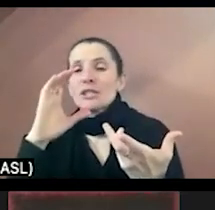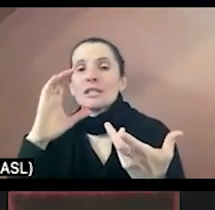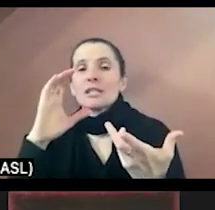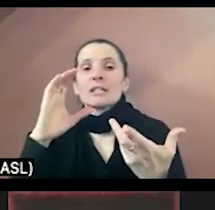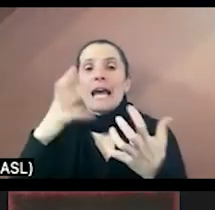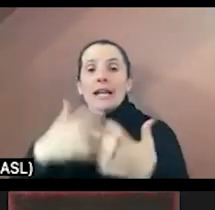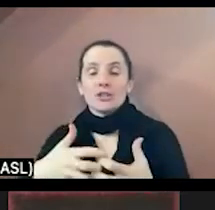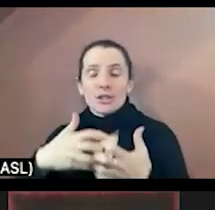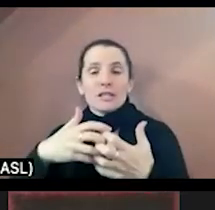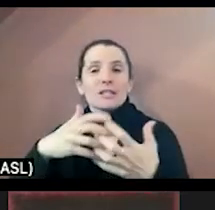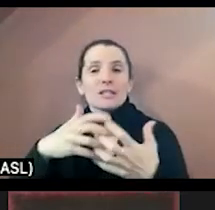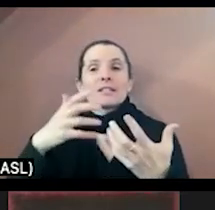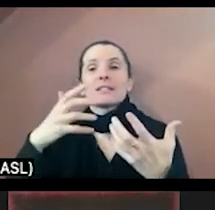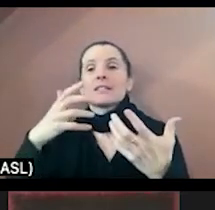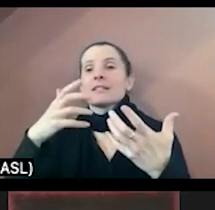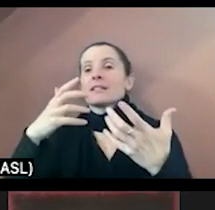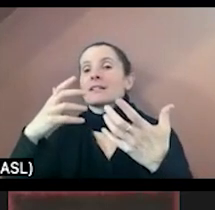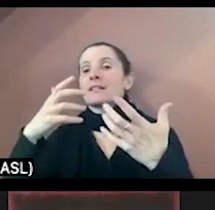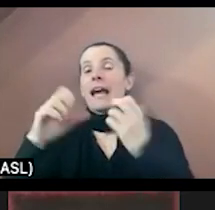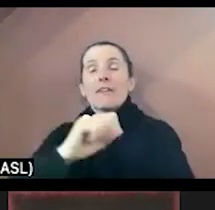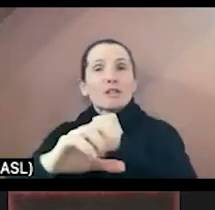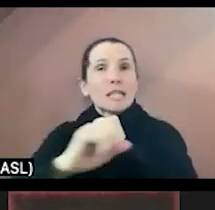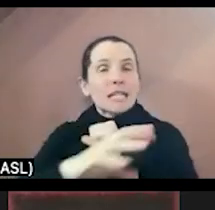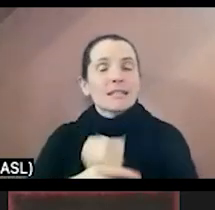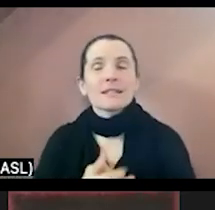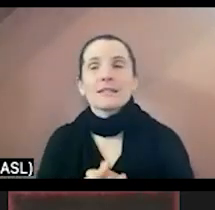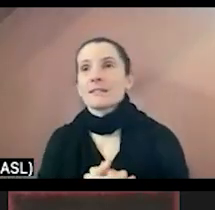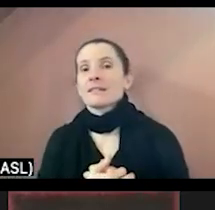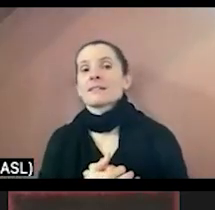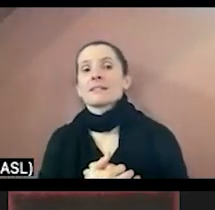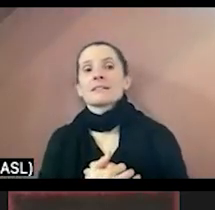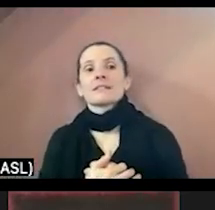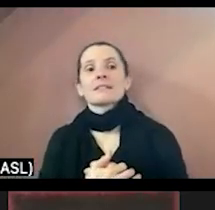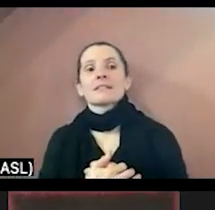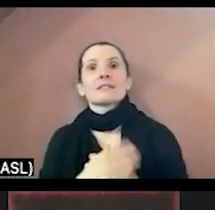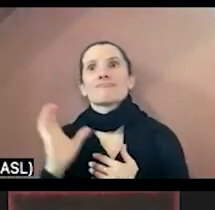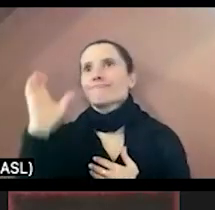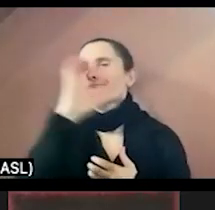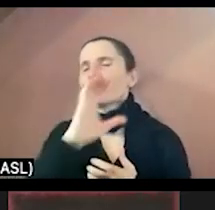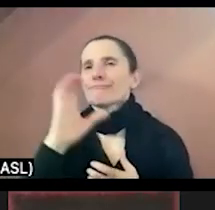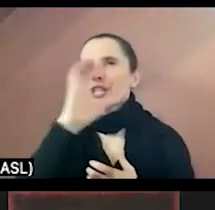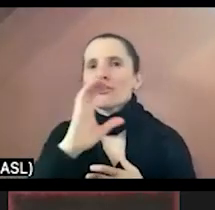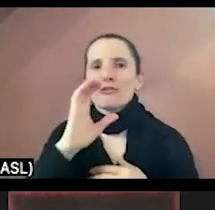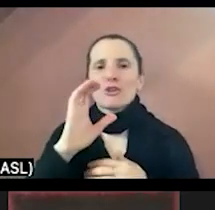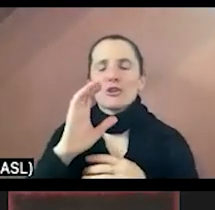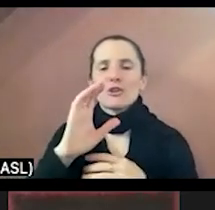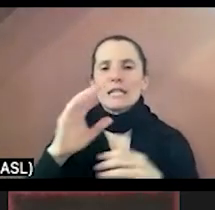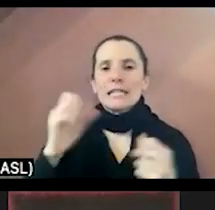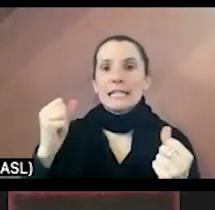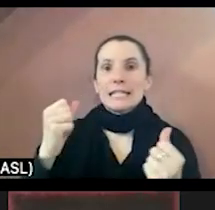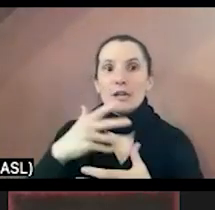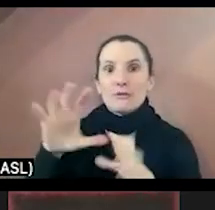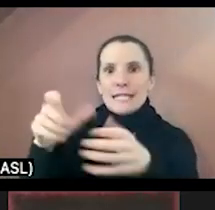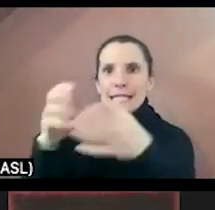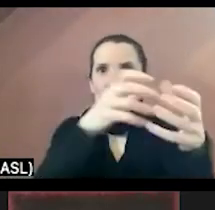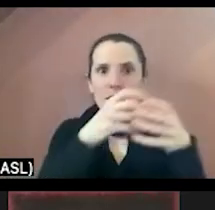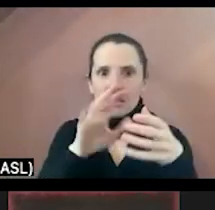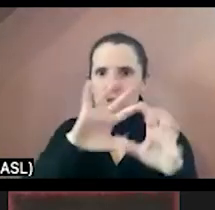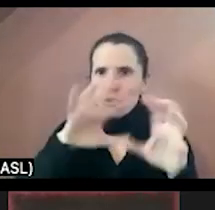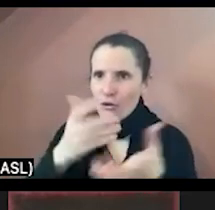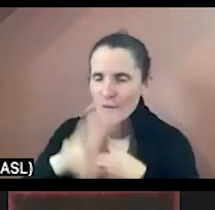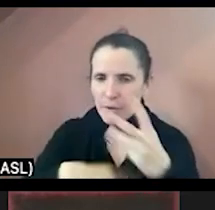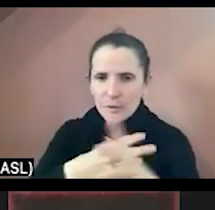and even for finding terrorist cells around the world with clustering problems. We use graphs